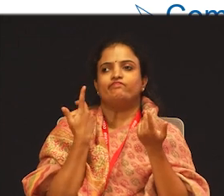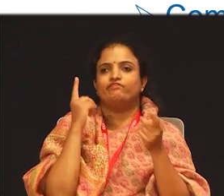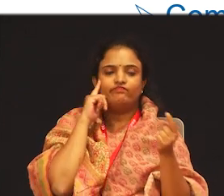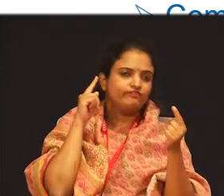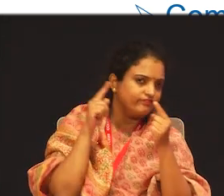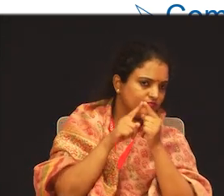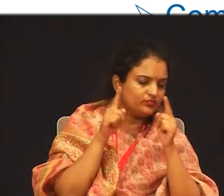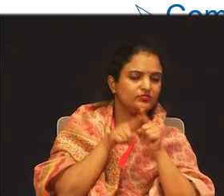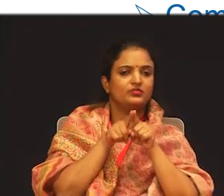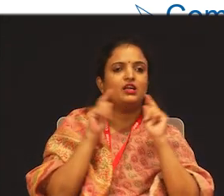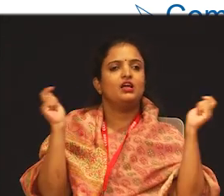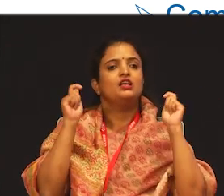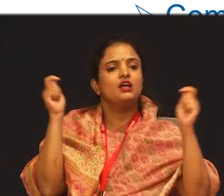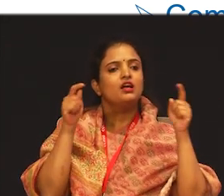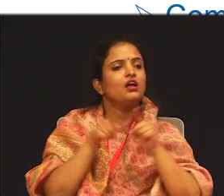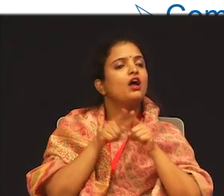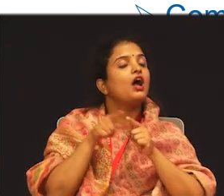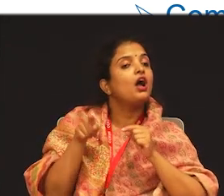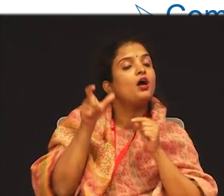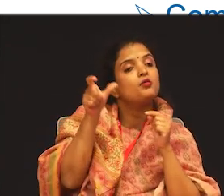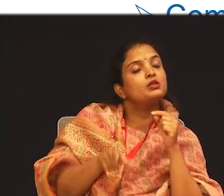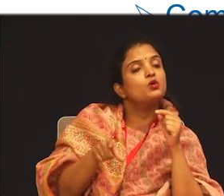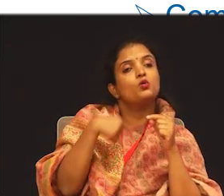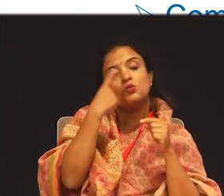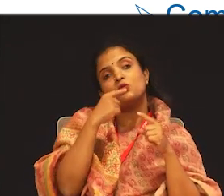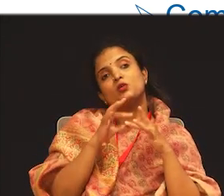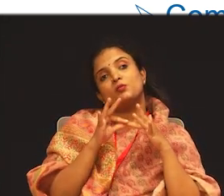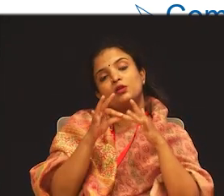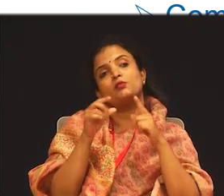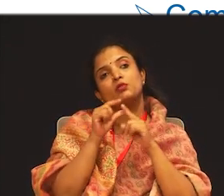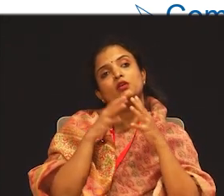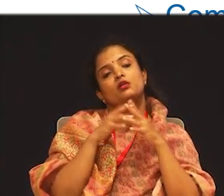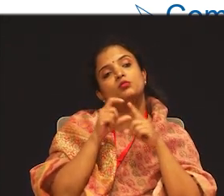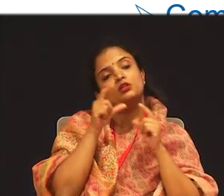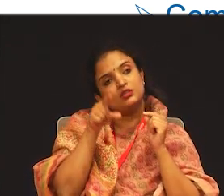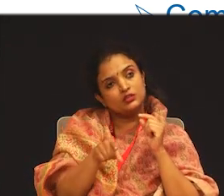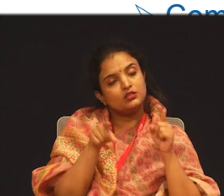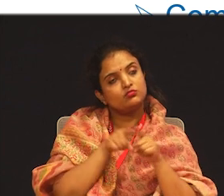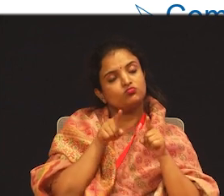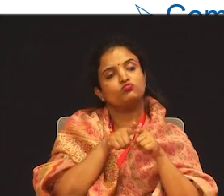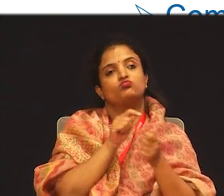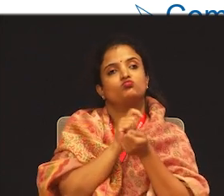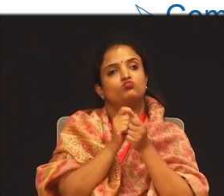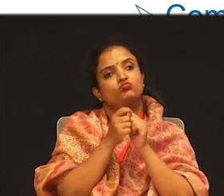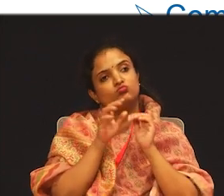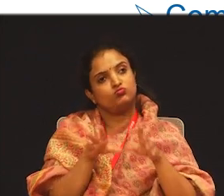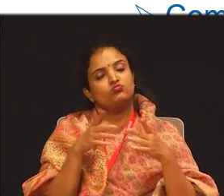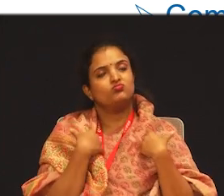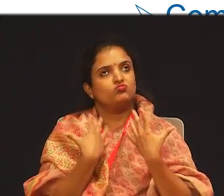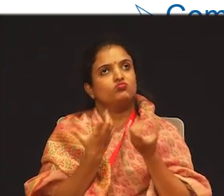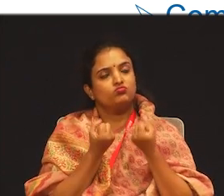and celebrating the needs of children with special needs, which may manifest as needs